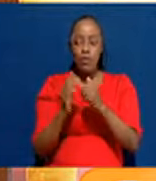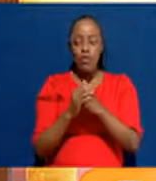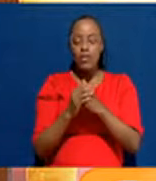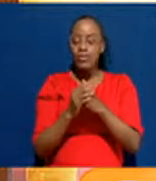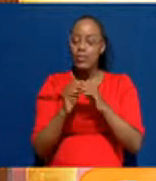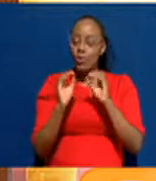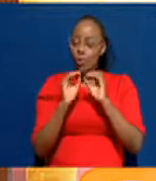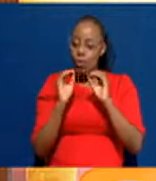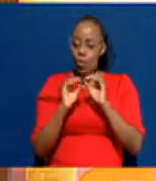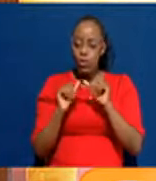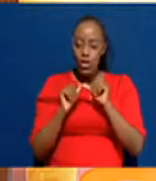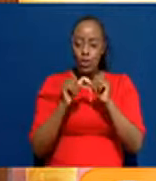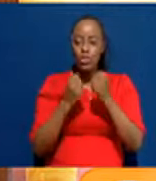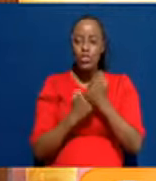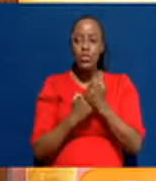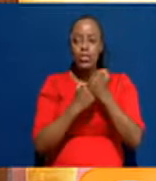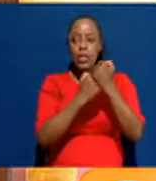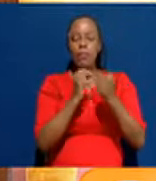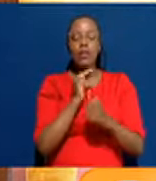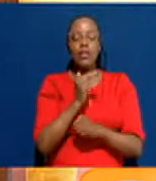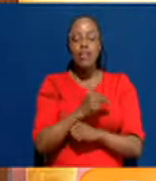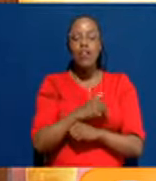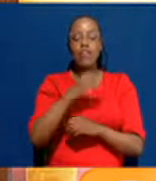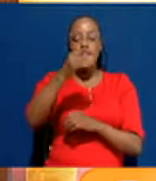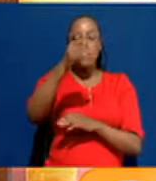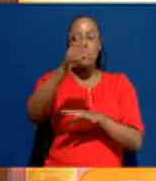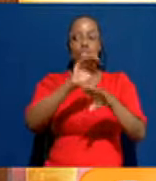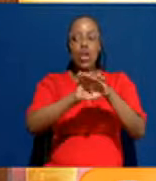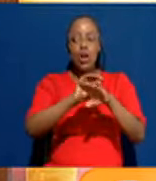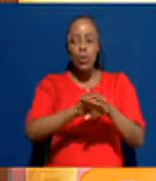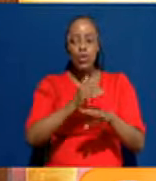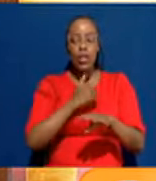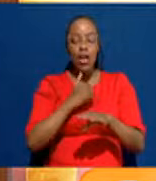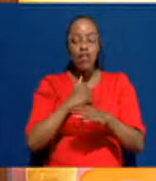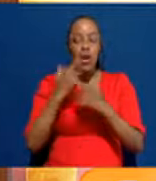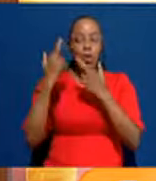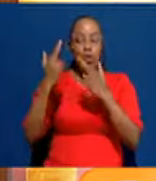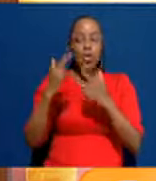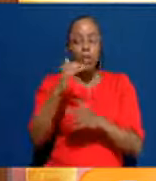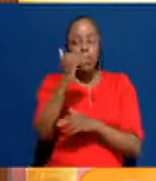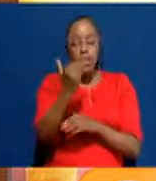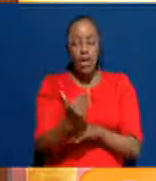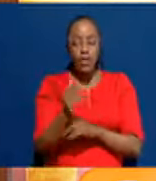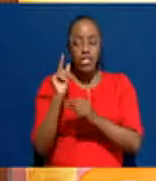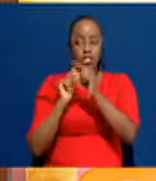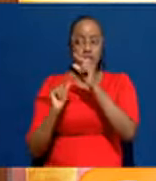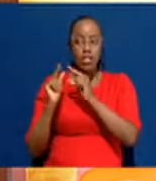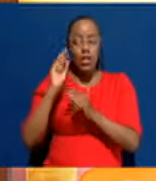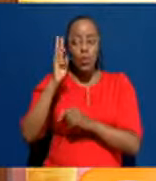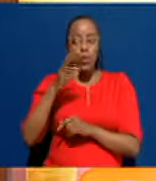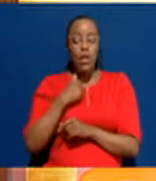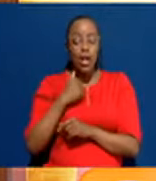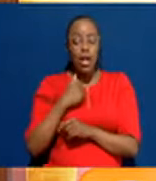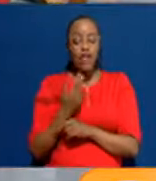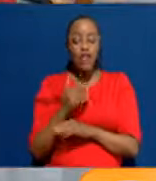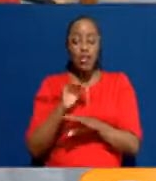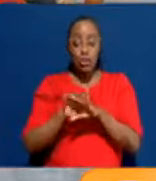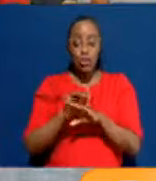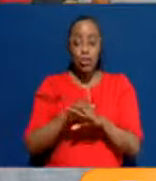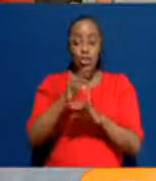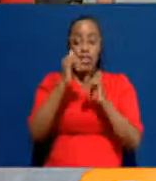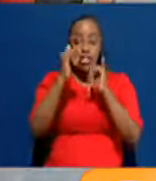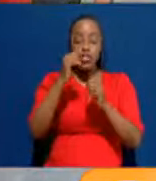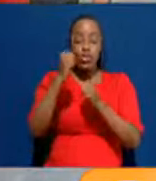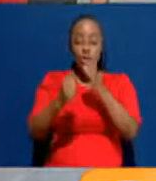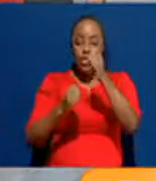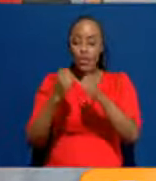us, and we will have a bright future, and we hope the young generation will follow our footsteps. Absolutely. Yeah. This new race